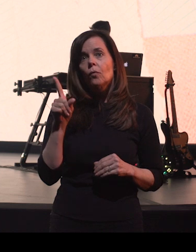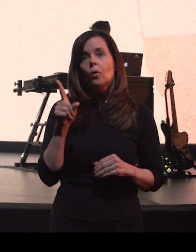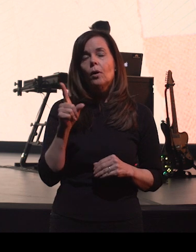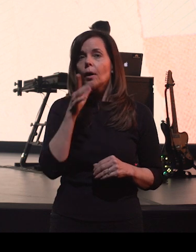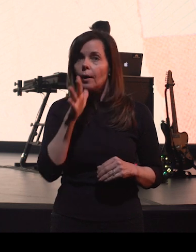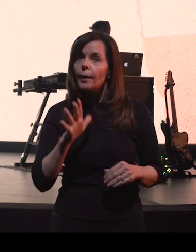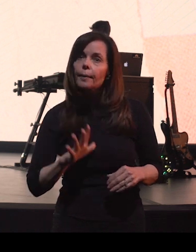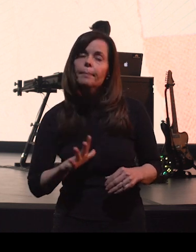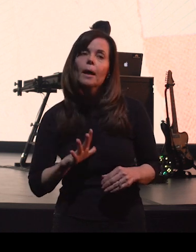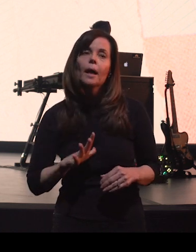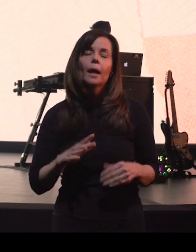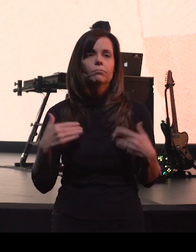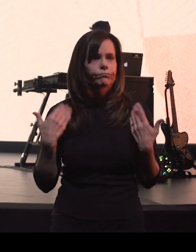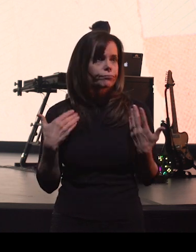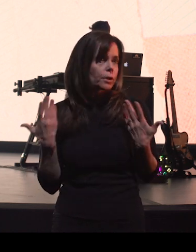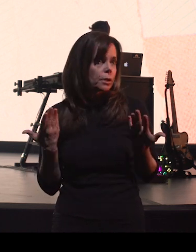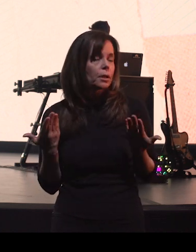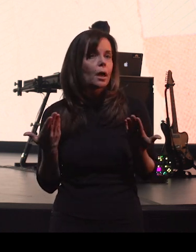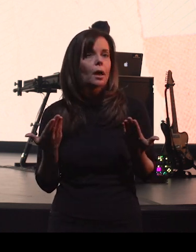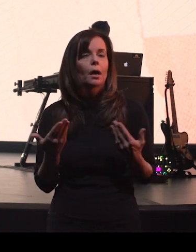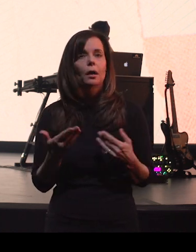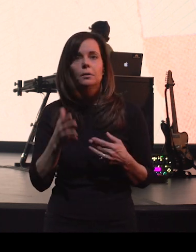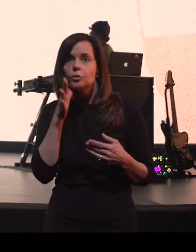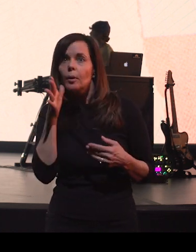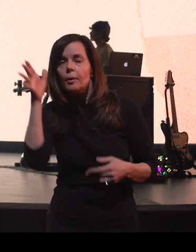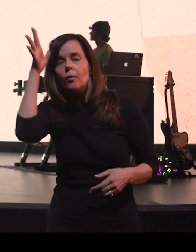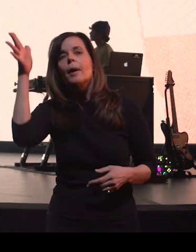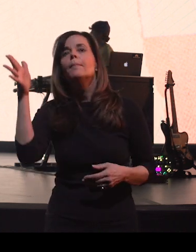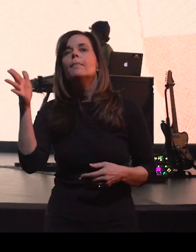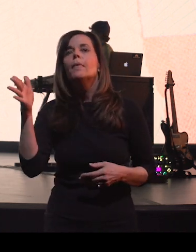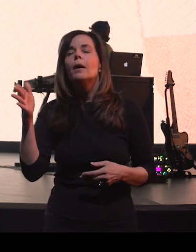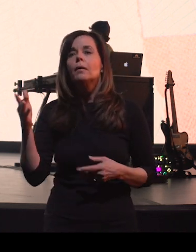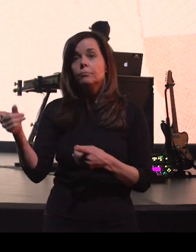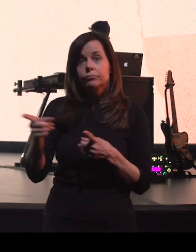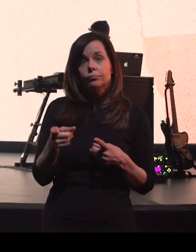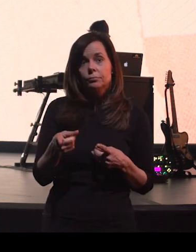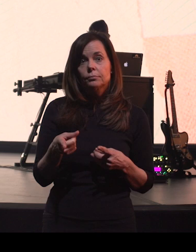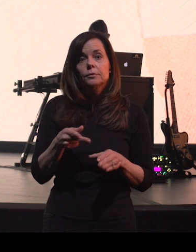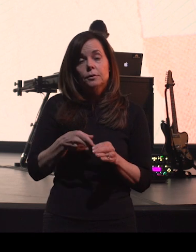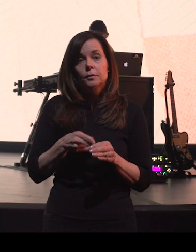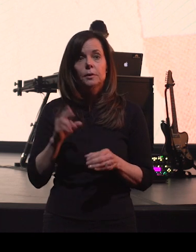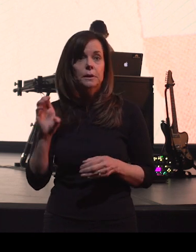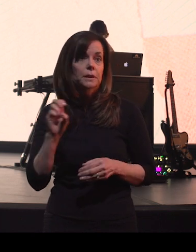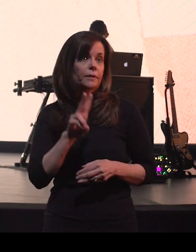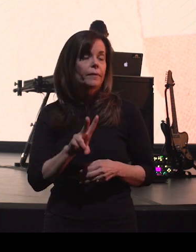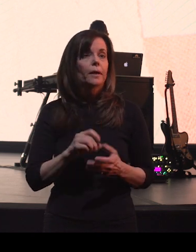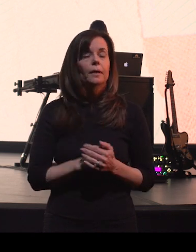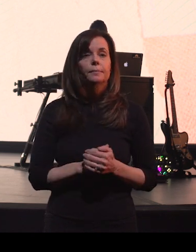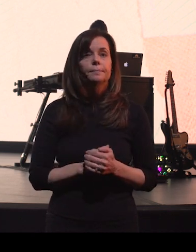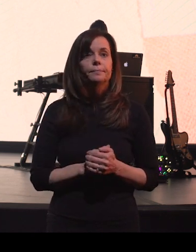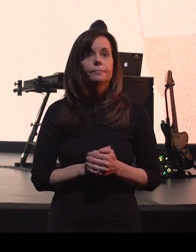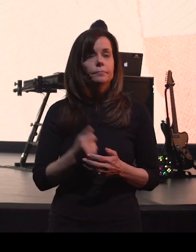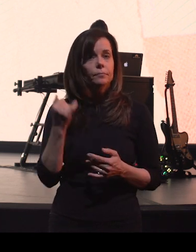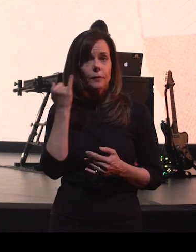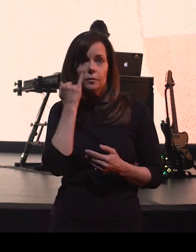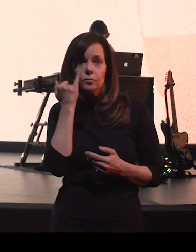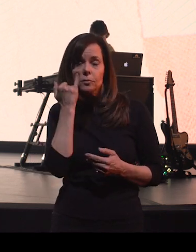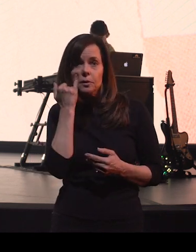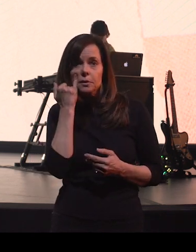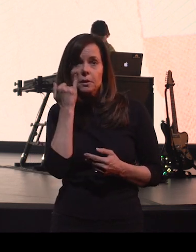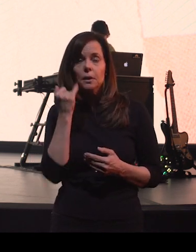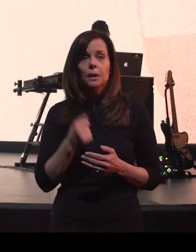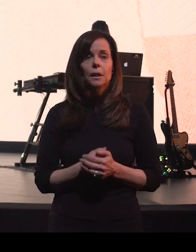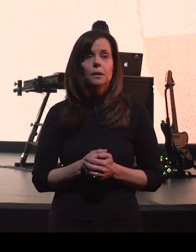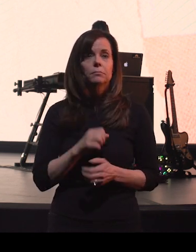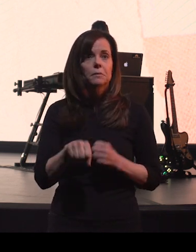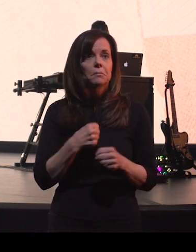time. His grandma and grandpa go to church here, and they've been praying for him since birth. Just recently, in the past year, he wants to get a fresh start.